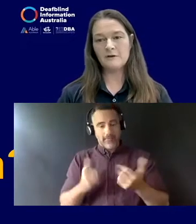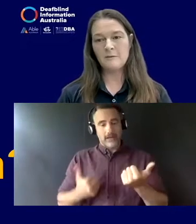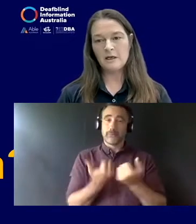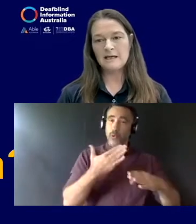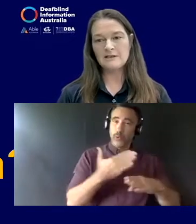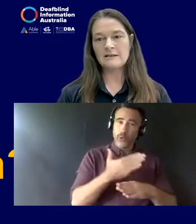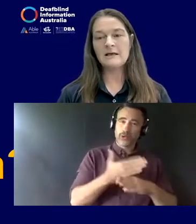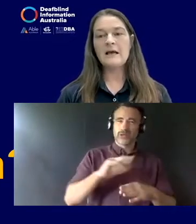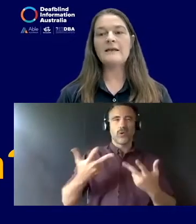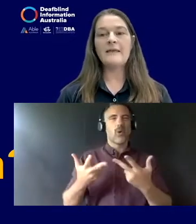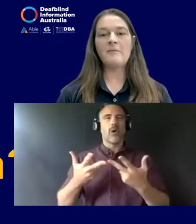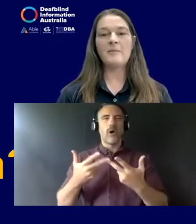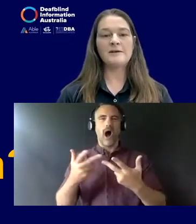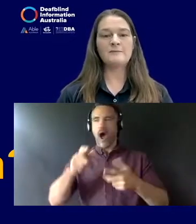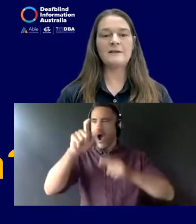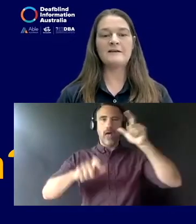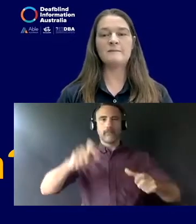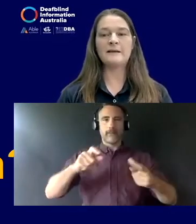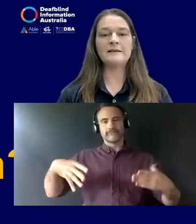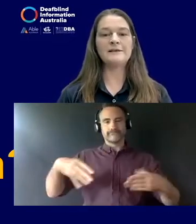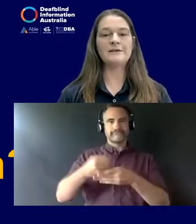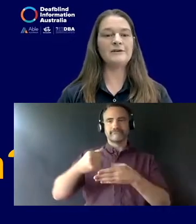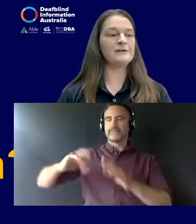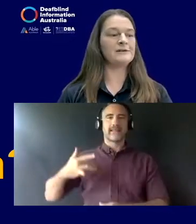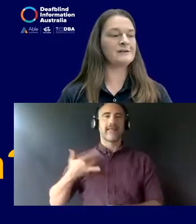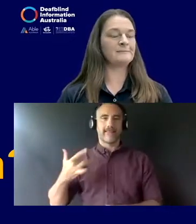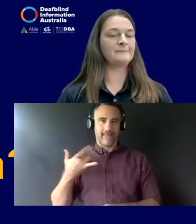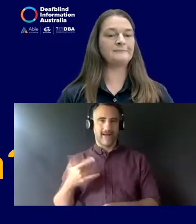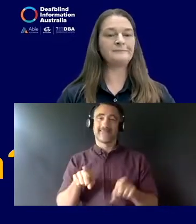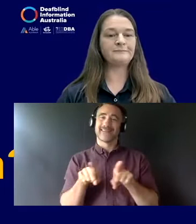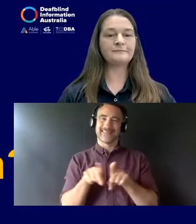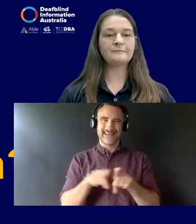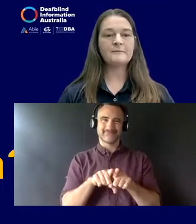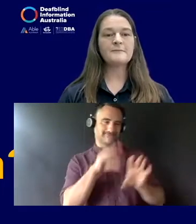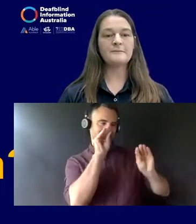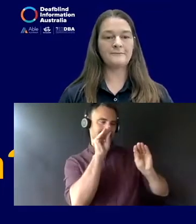of communication that that person with deafblindness uses.